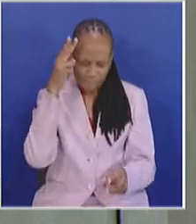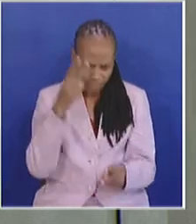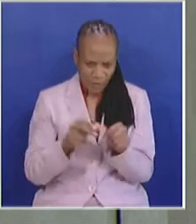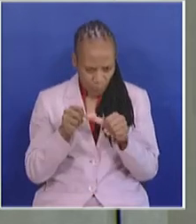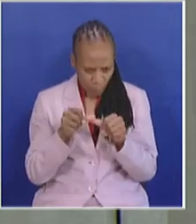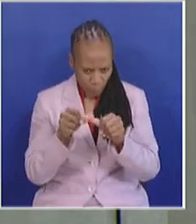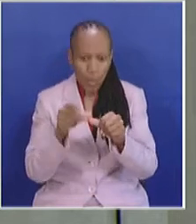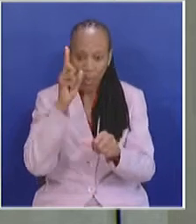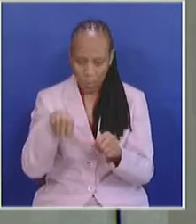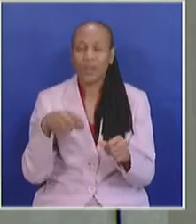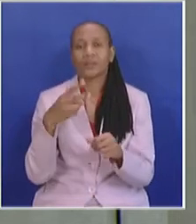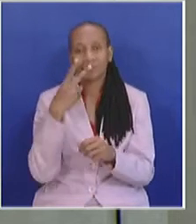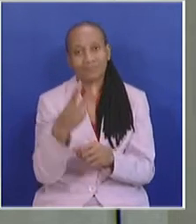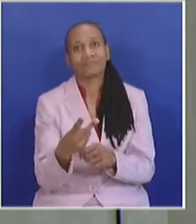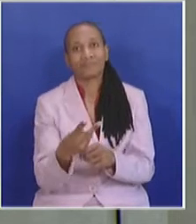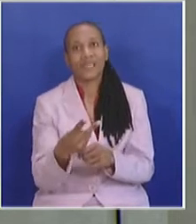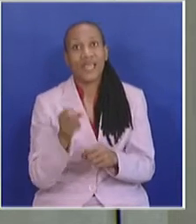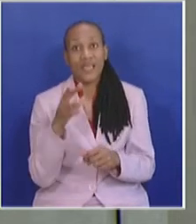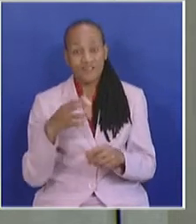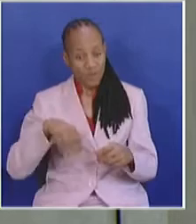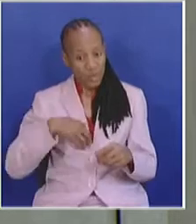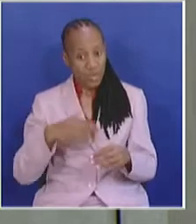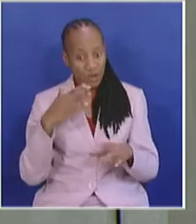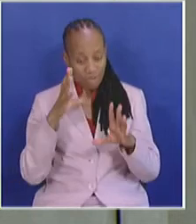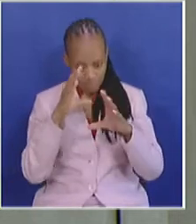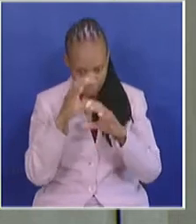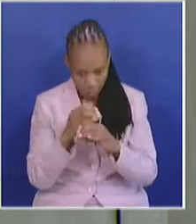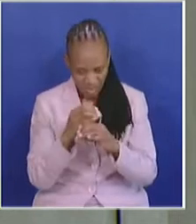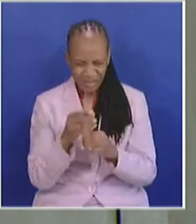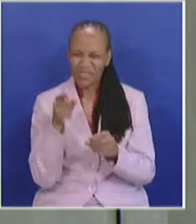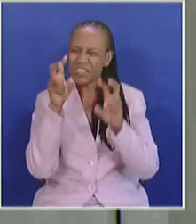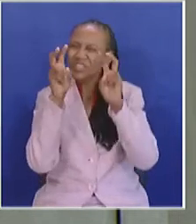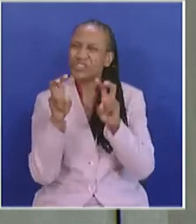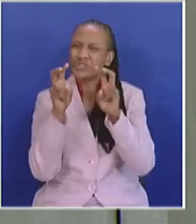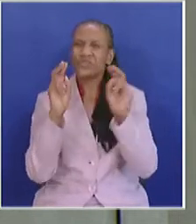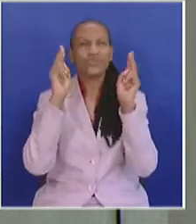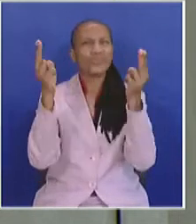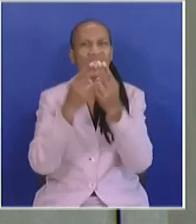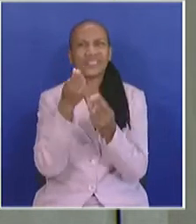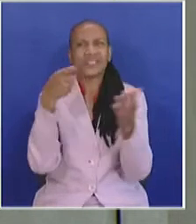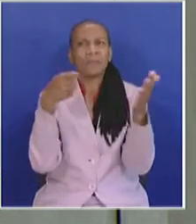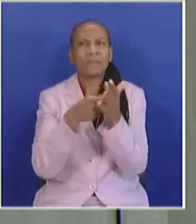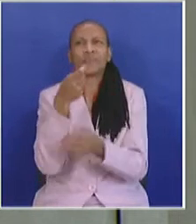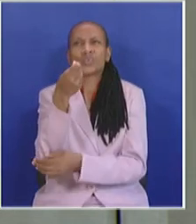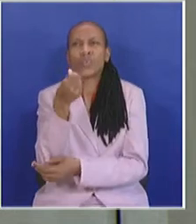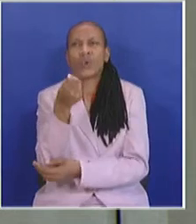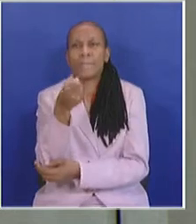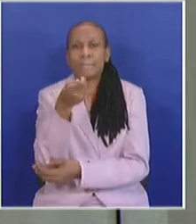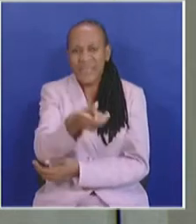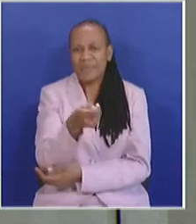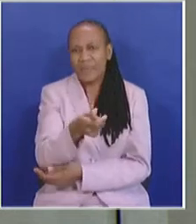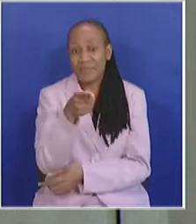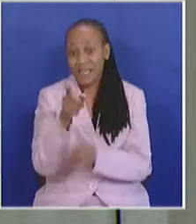found in the ongoing concerns about the high tuition fees in South African universities and tertiary institutions.